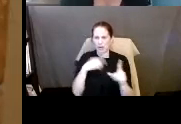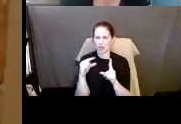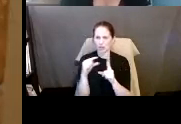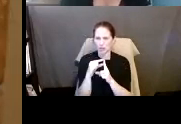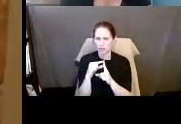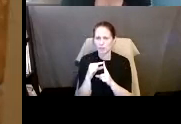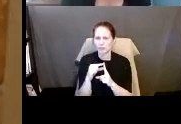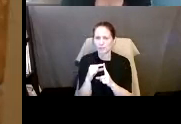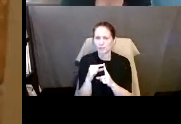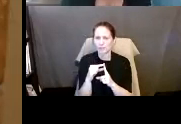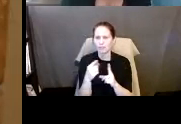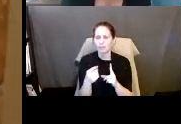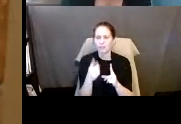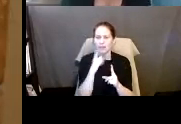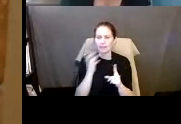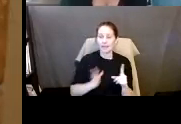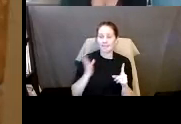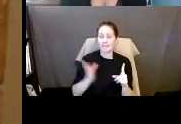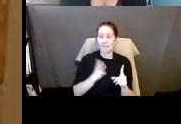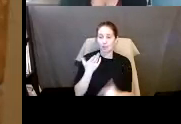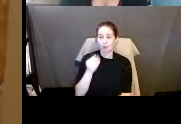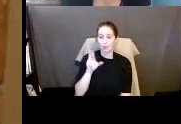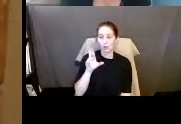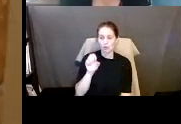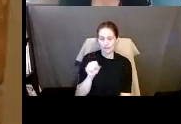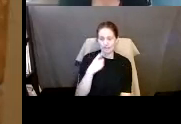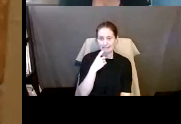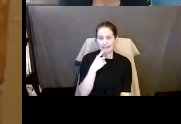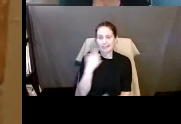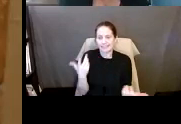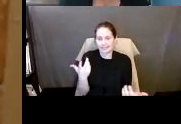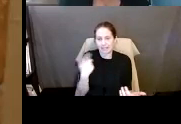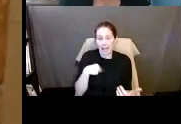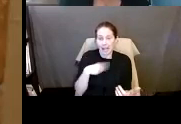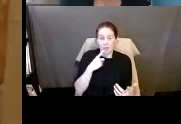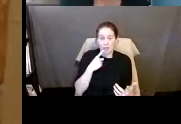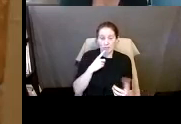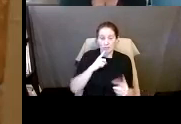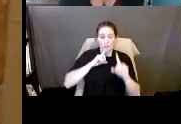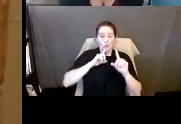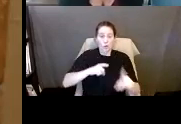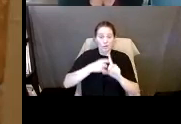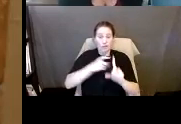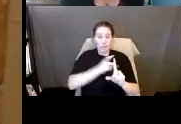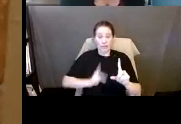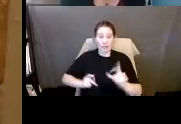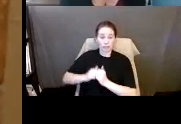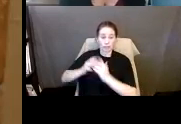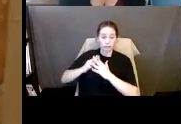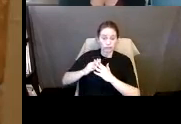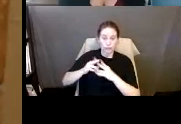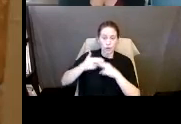where the official Horus says that he's basically been commanded by the king to go and build a structure